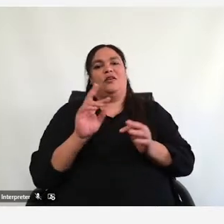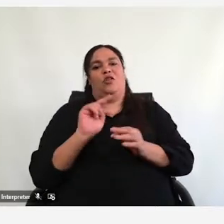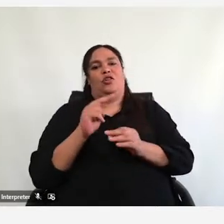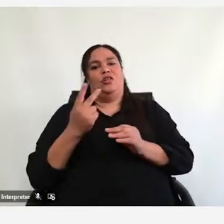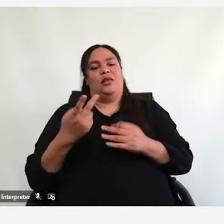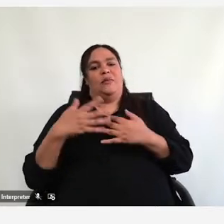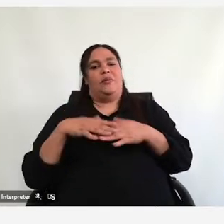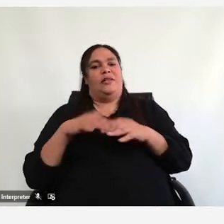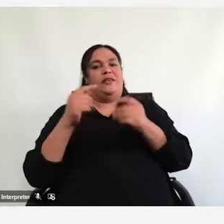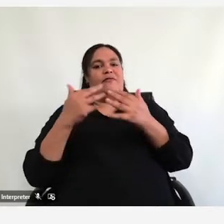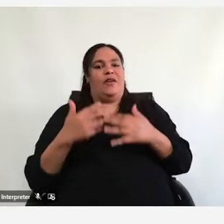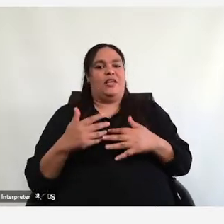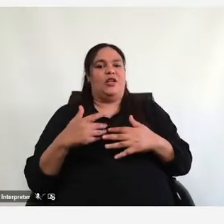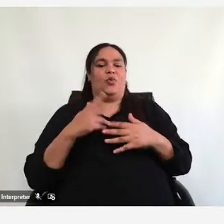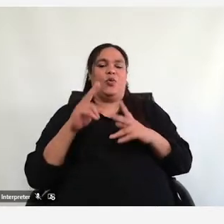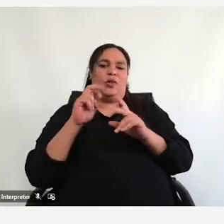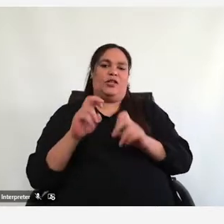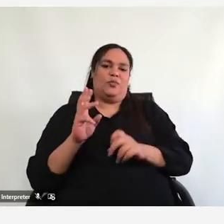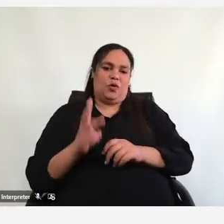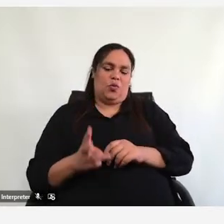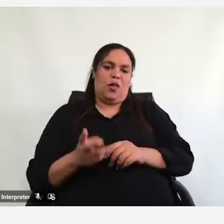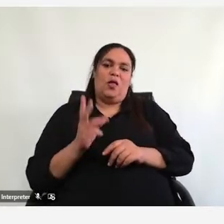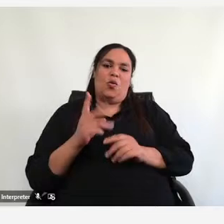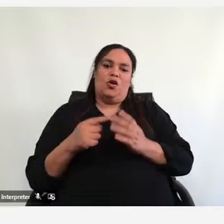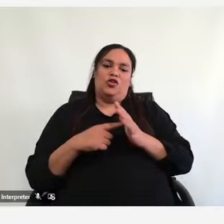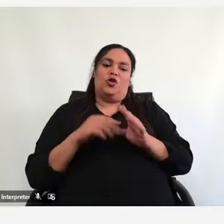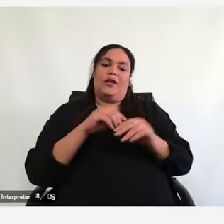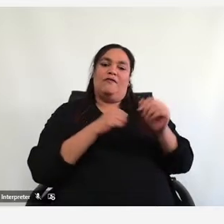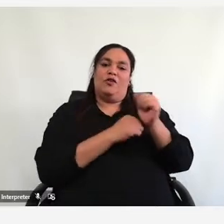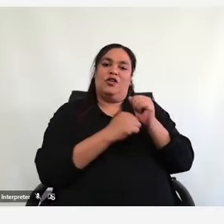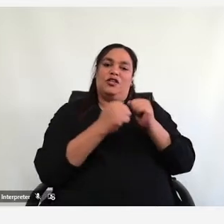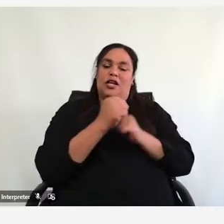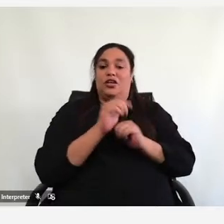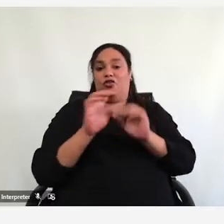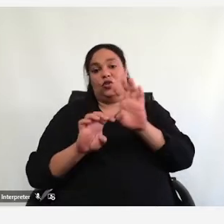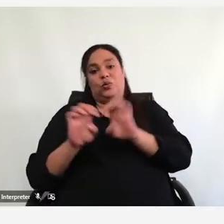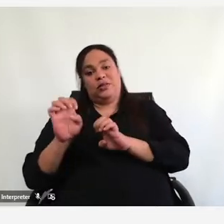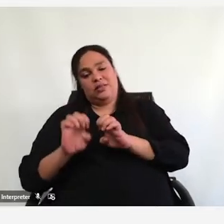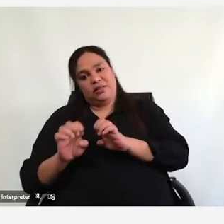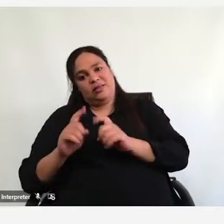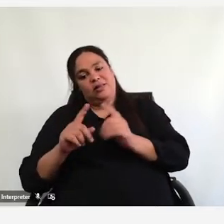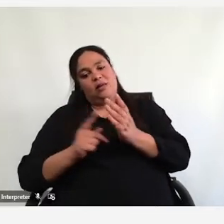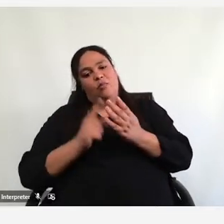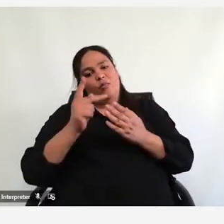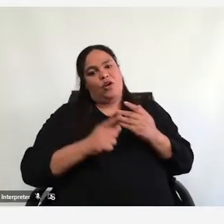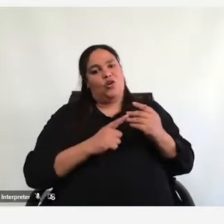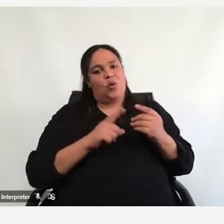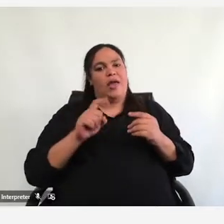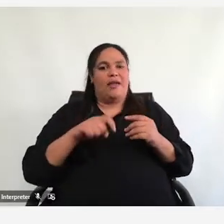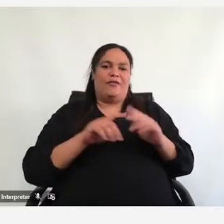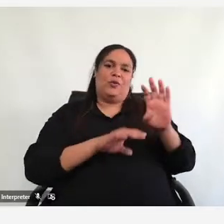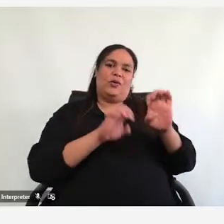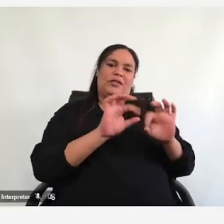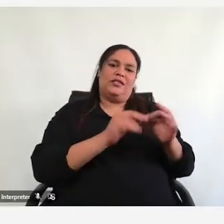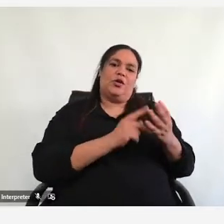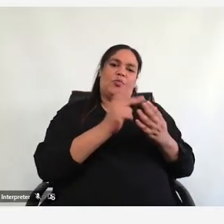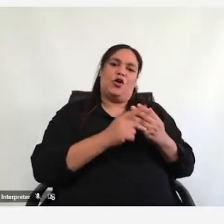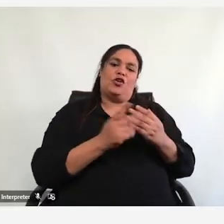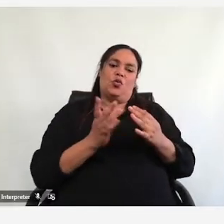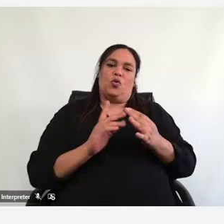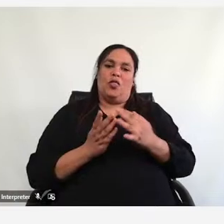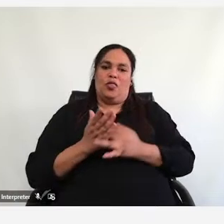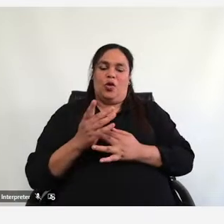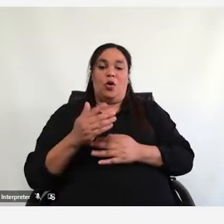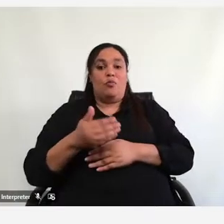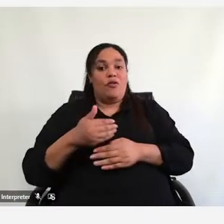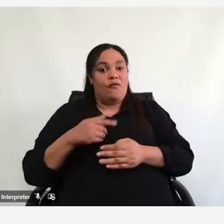blended financing that we will be exploring. We will appoint an infrastructure to assess the projects, because you have to assess the projects that come through